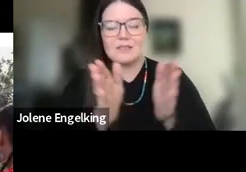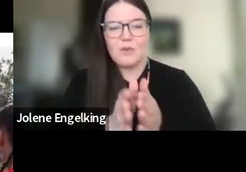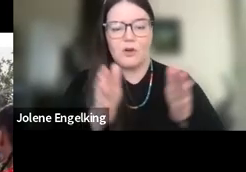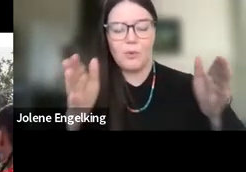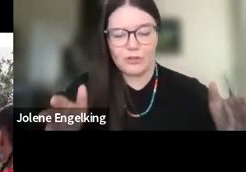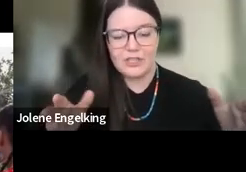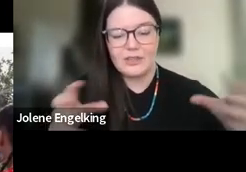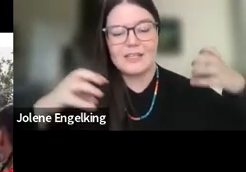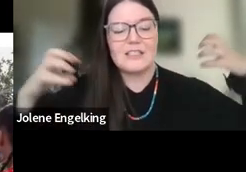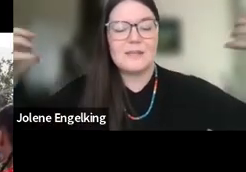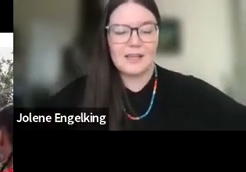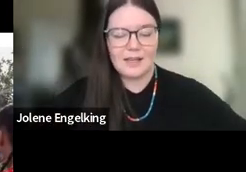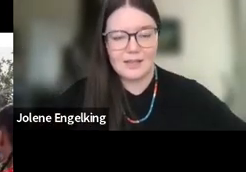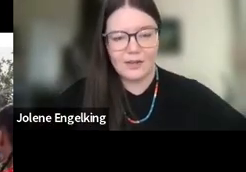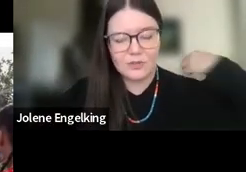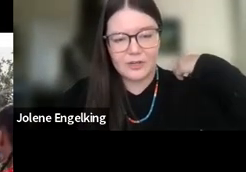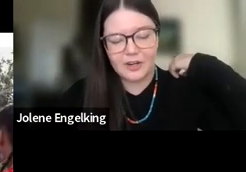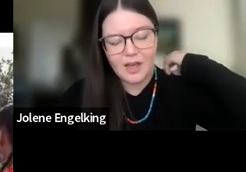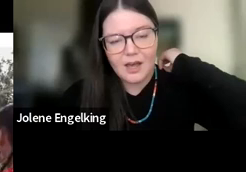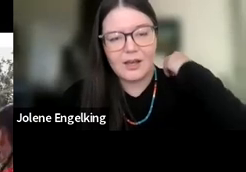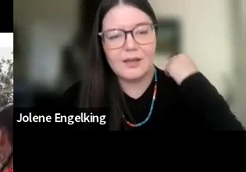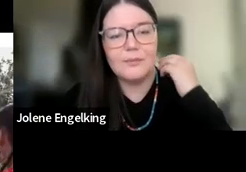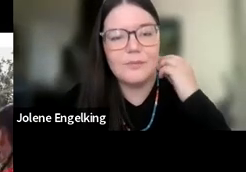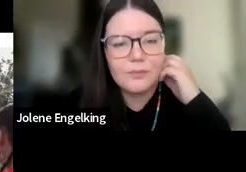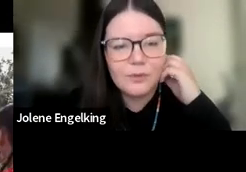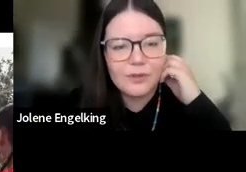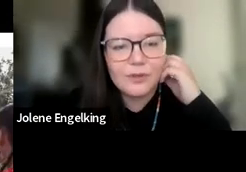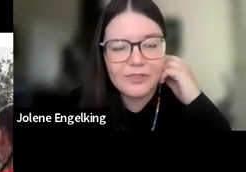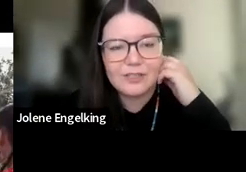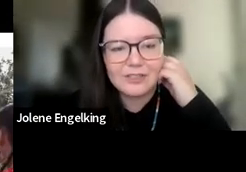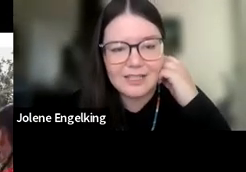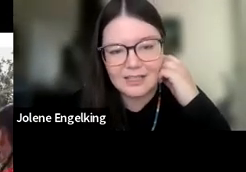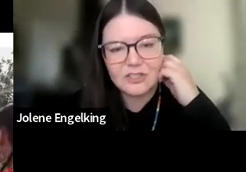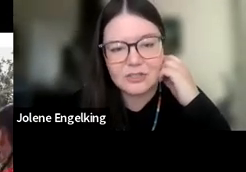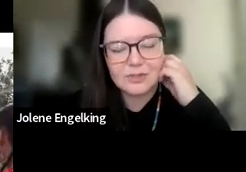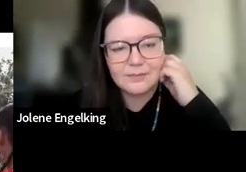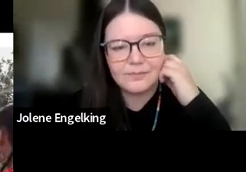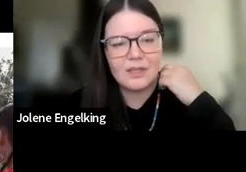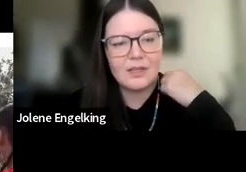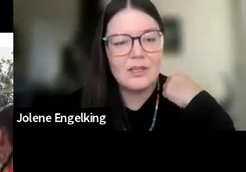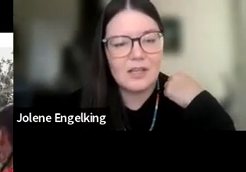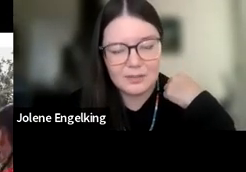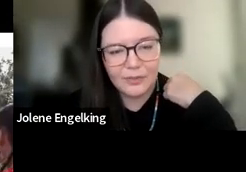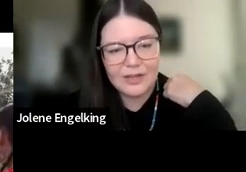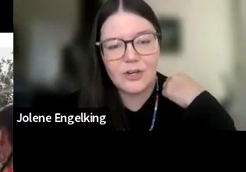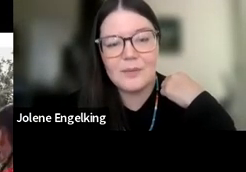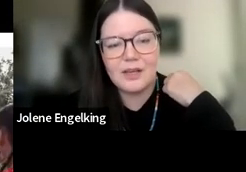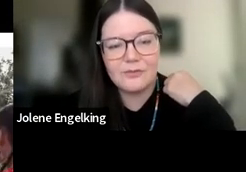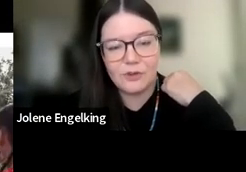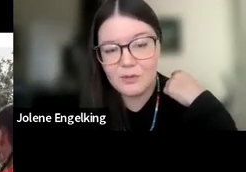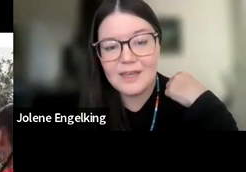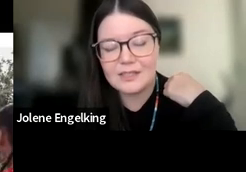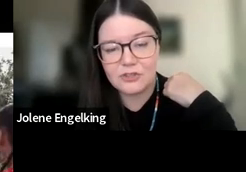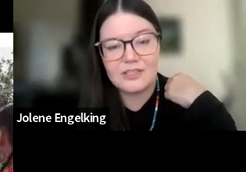have a small portion that needs to be connected elsewhere with these different intersecting issues. Talked about that